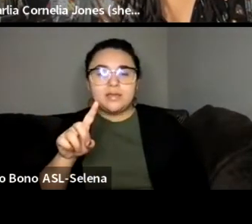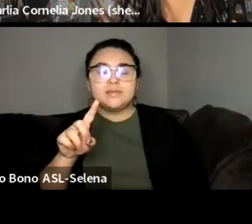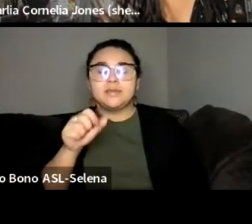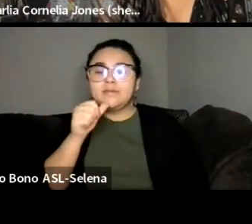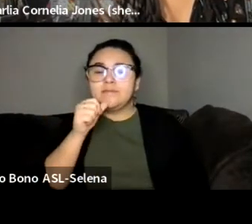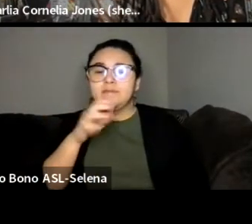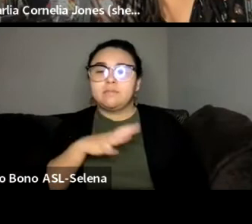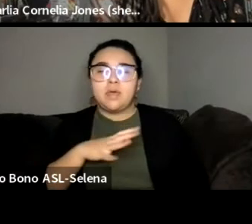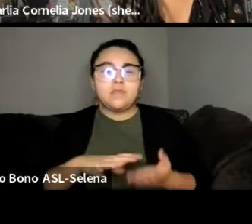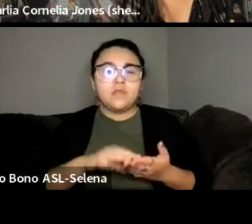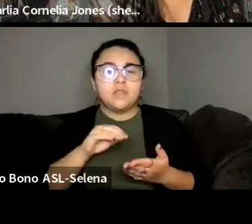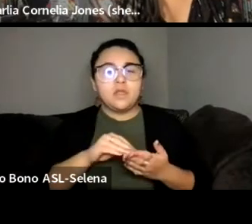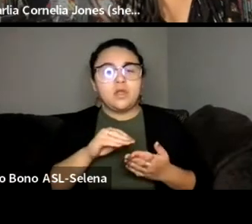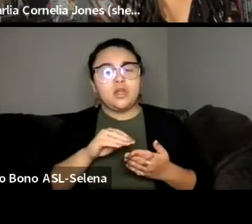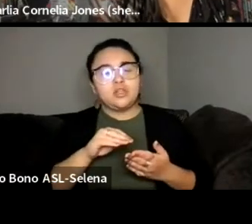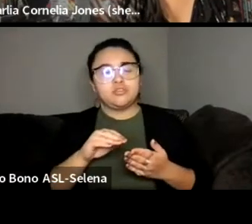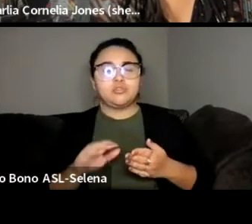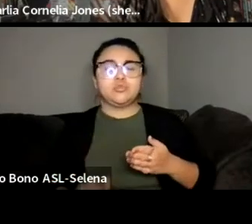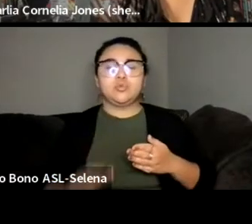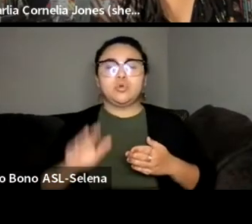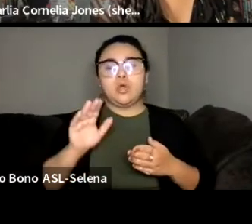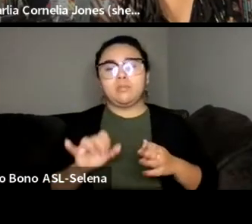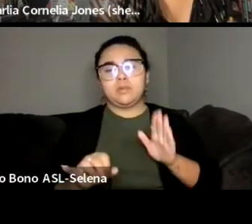play. Can you talk a little bit about